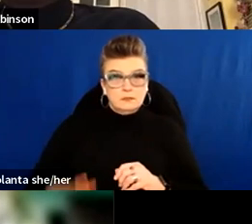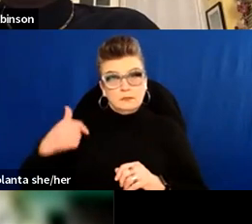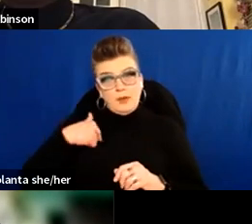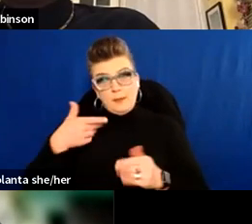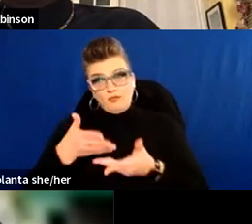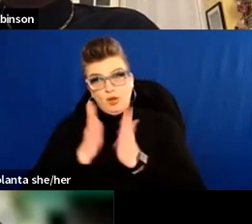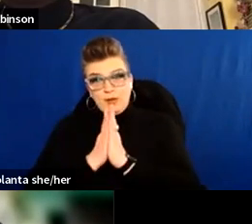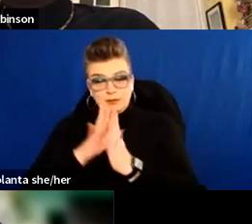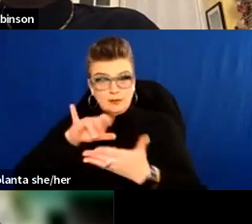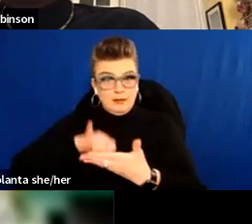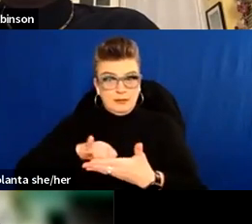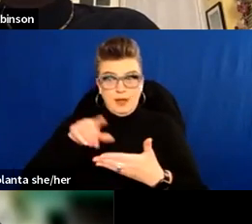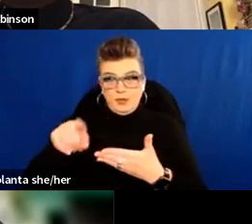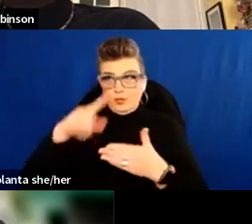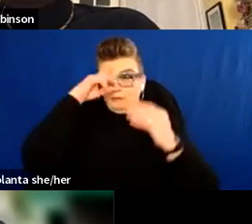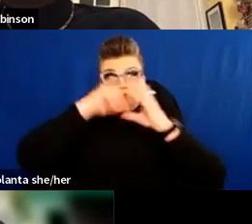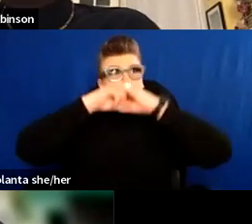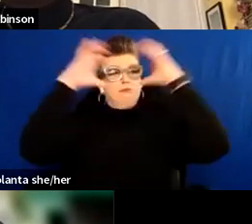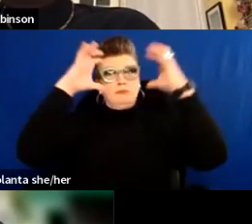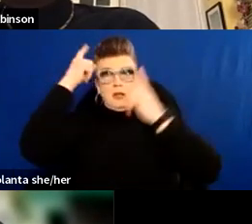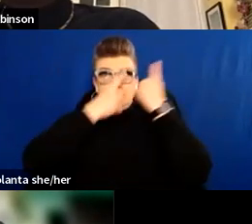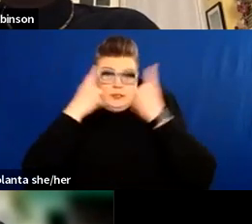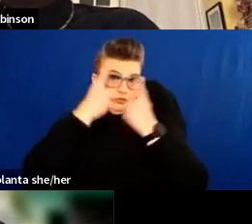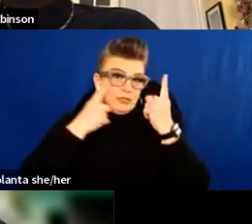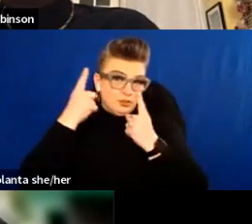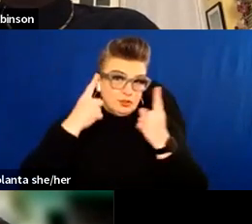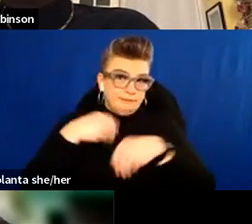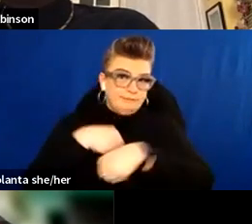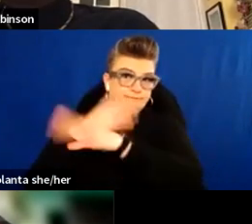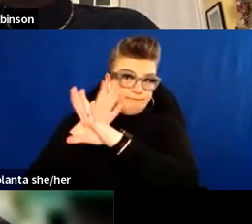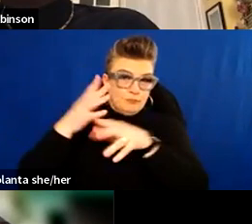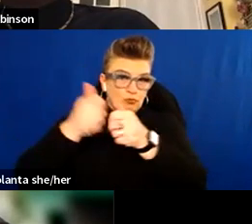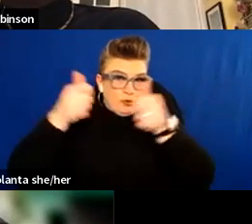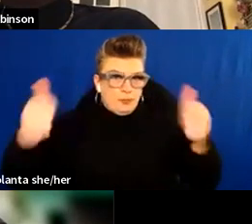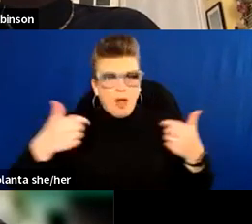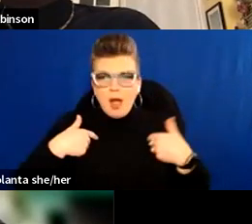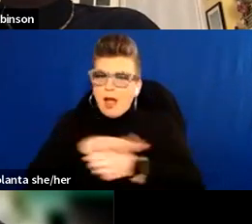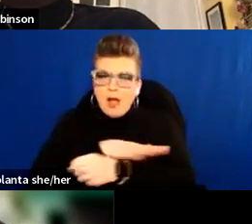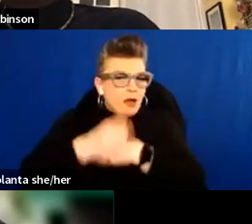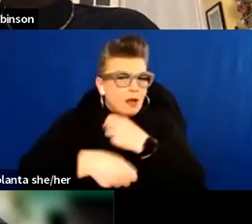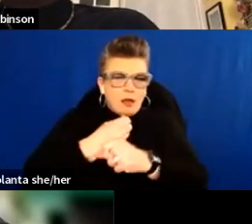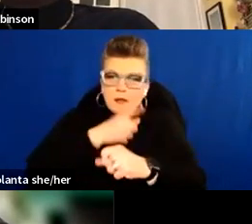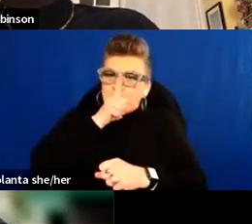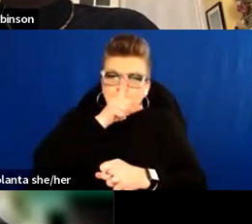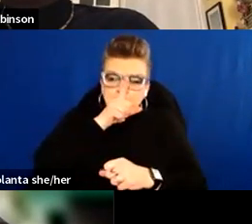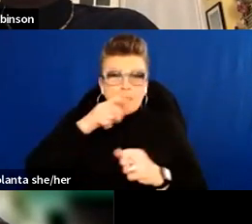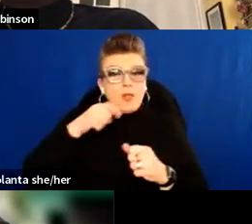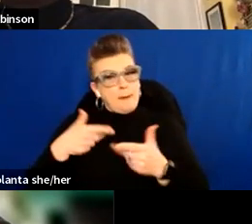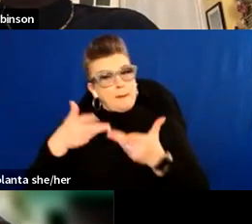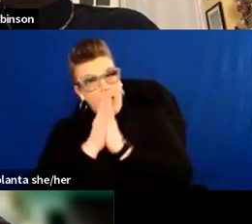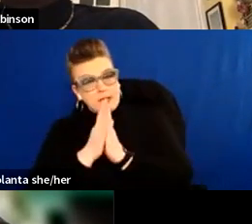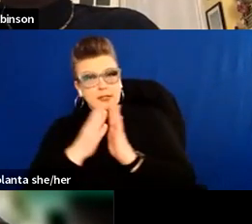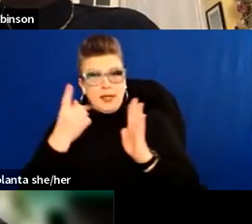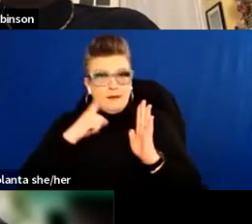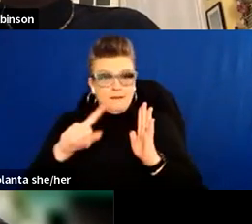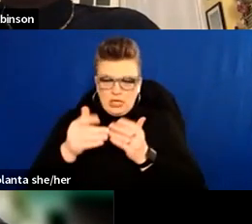i would like you to take in consideration what i'm asking for i am not asking for a full year i am just asking